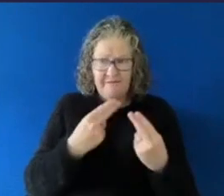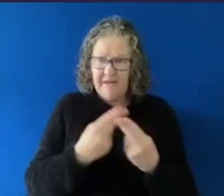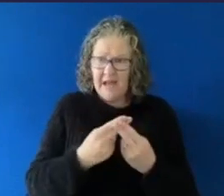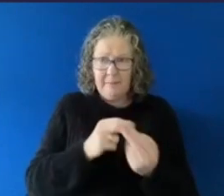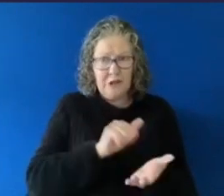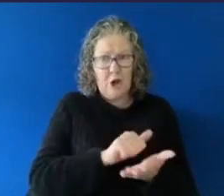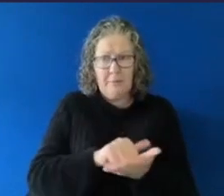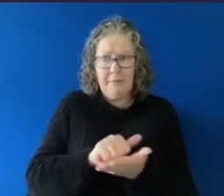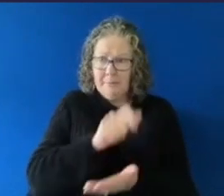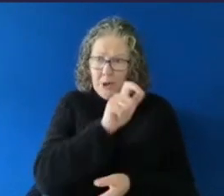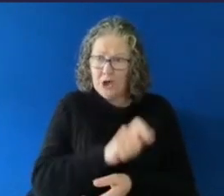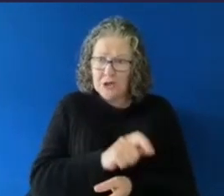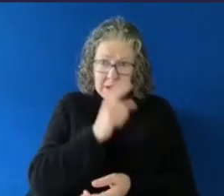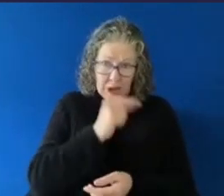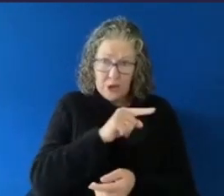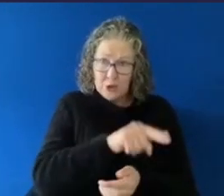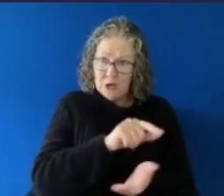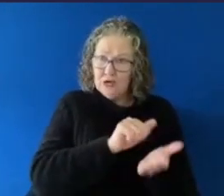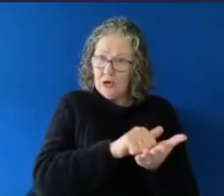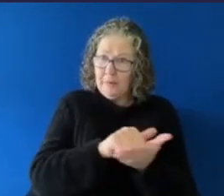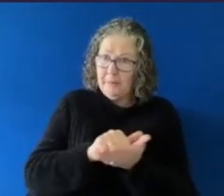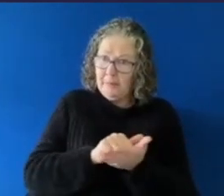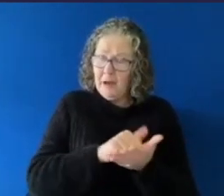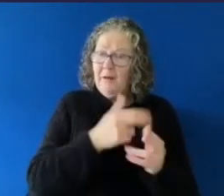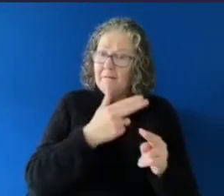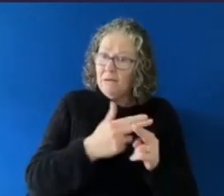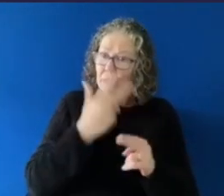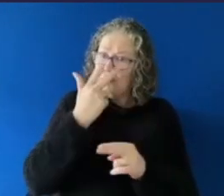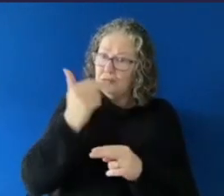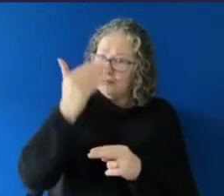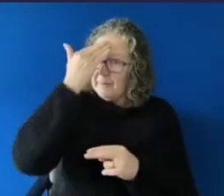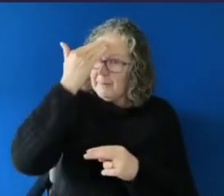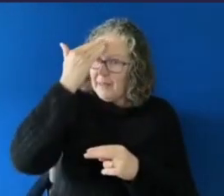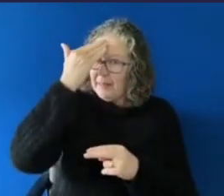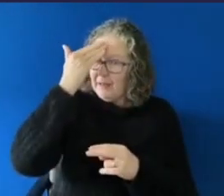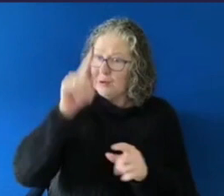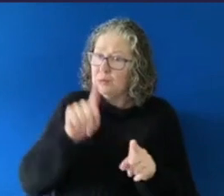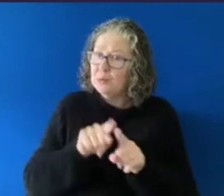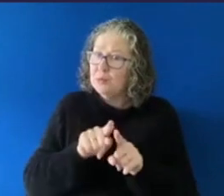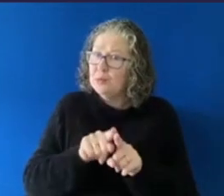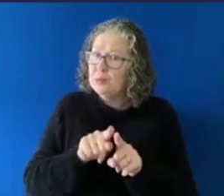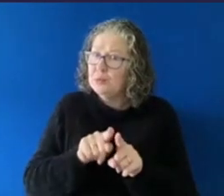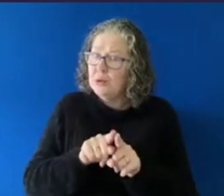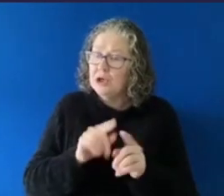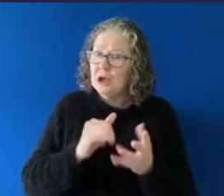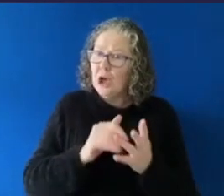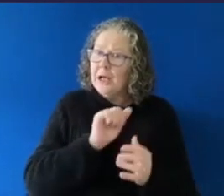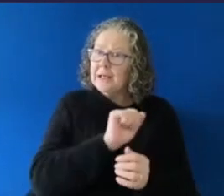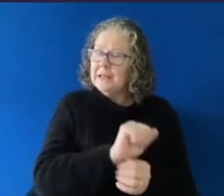shopper. Can you be grandma's grocery shopper as well? And so his role